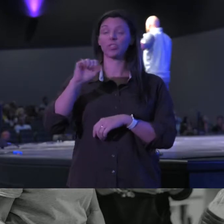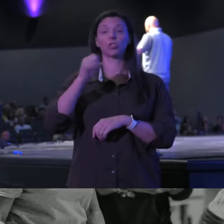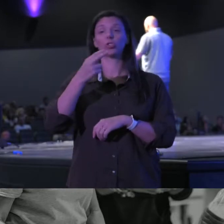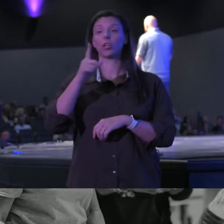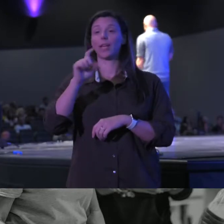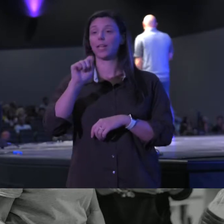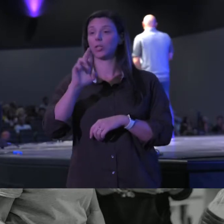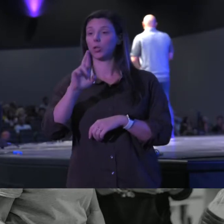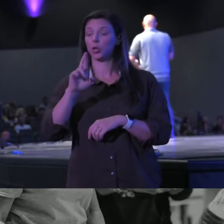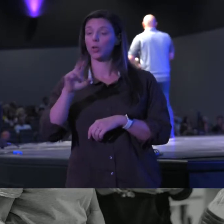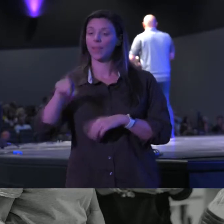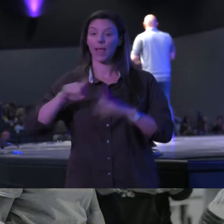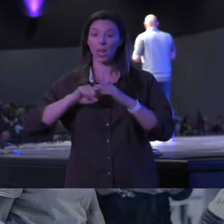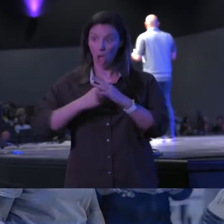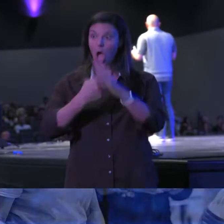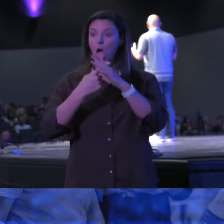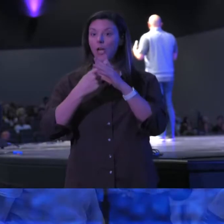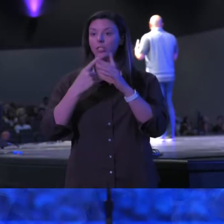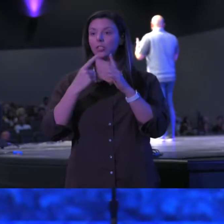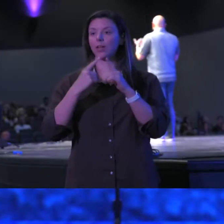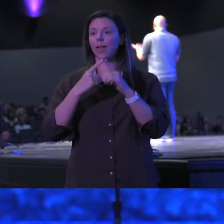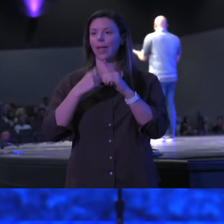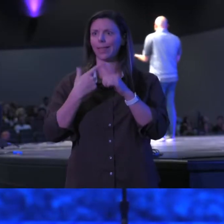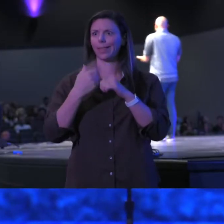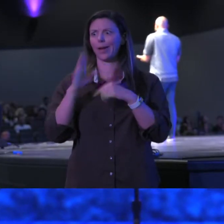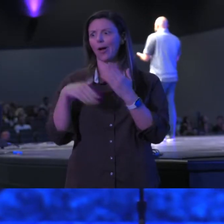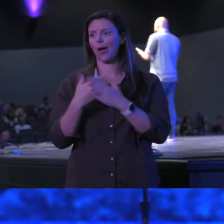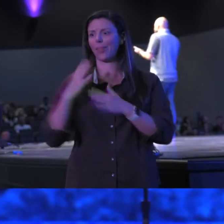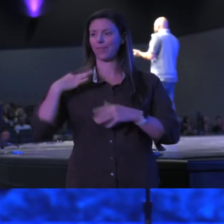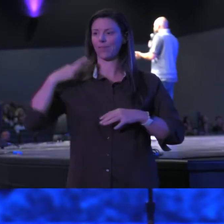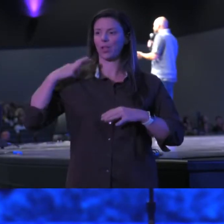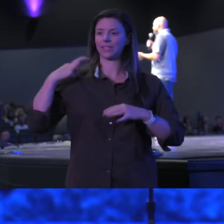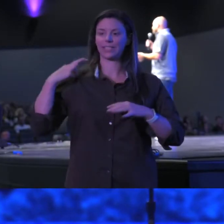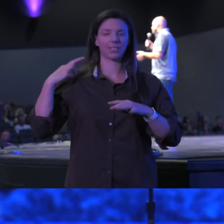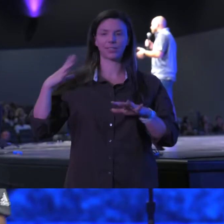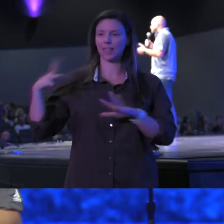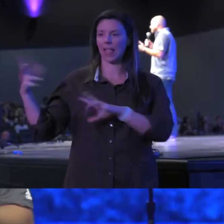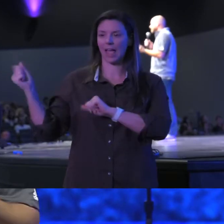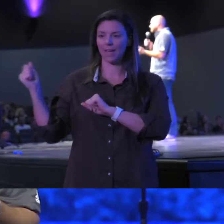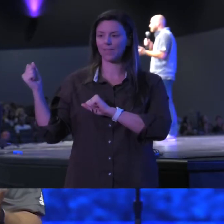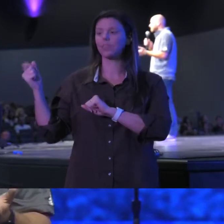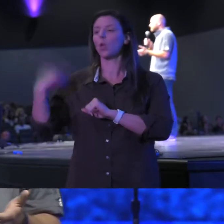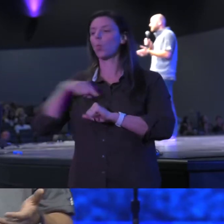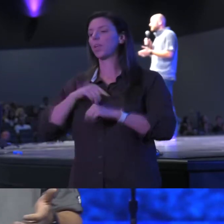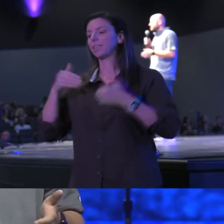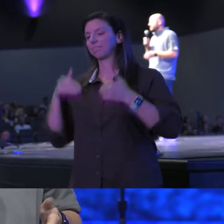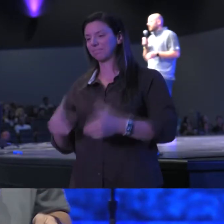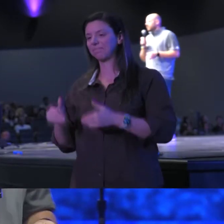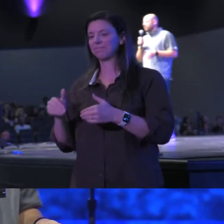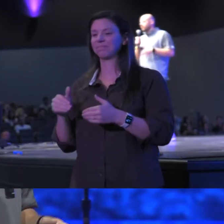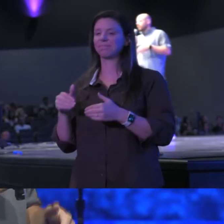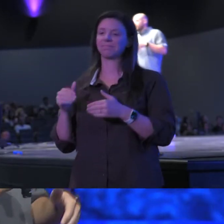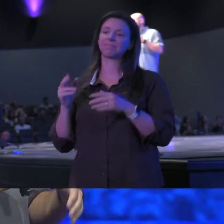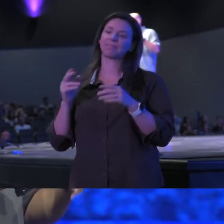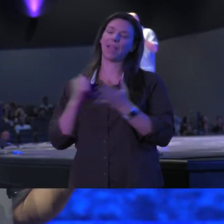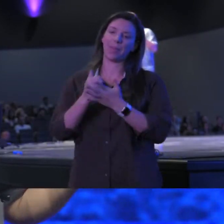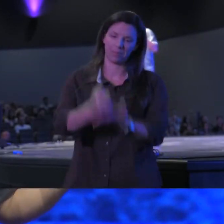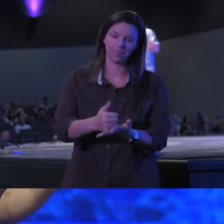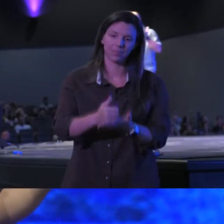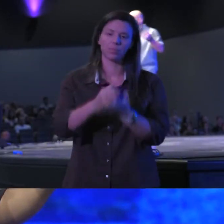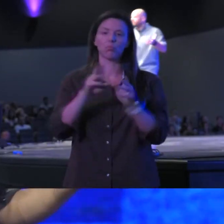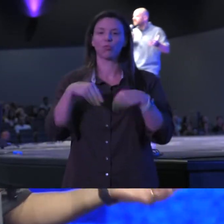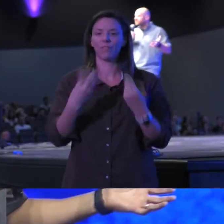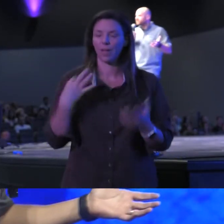and then all their volunteers went away. And so we were able to fill that need and stand in the gap for them when they needed volunteers. We